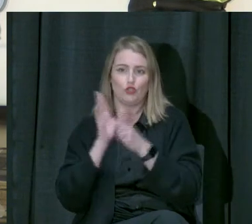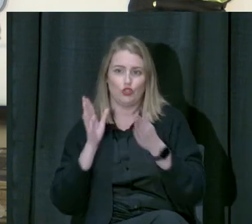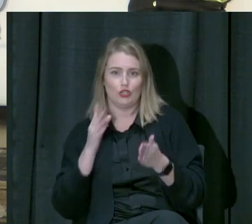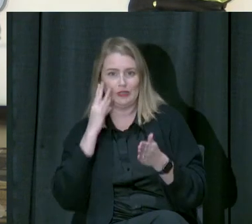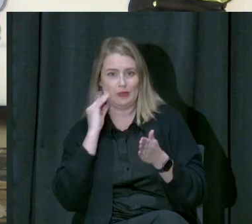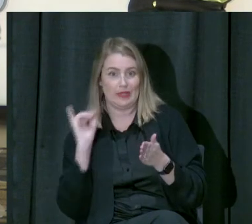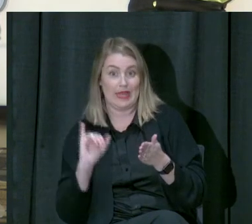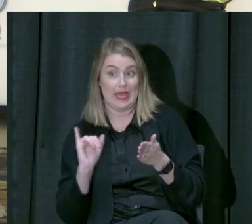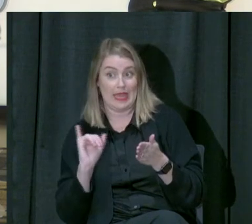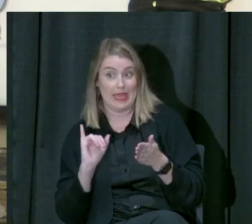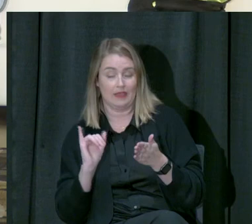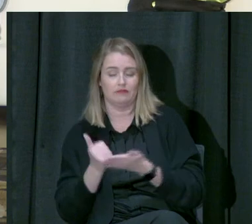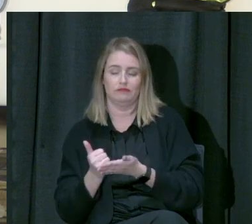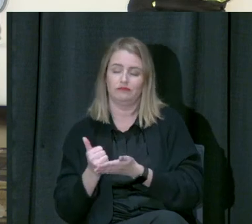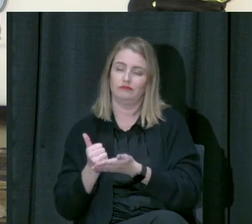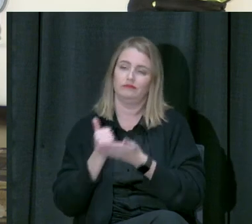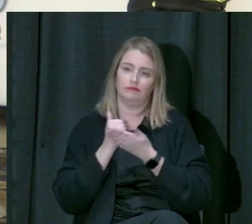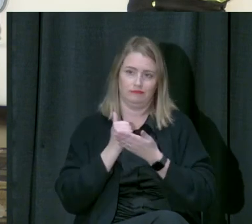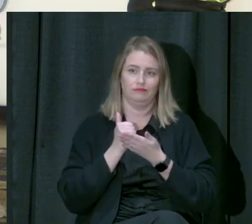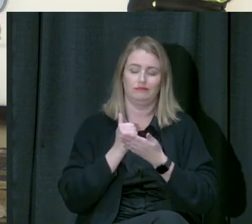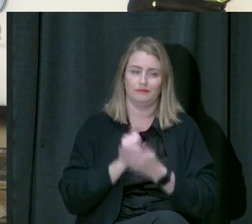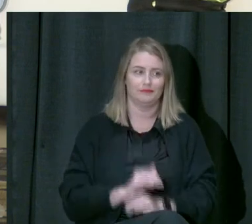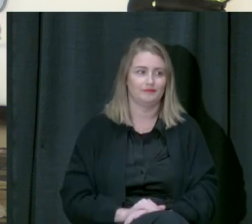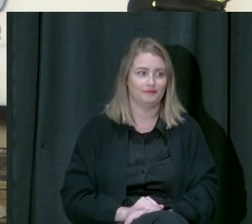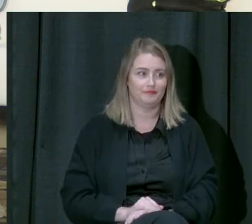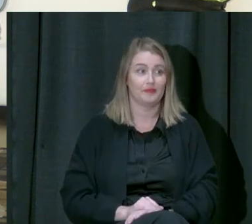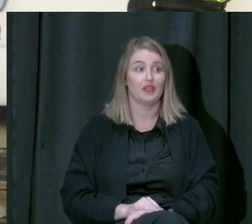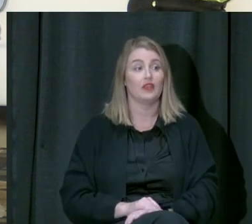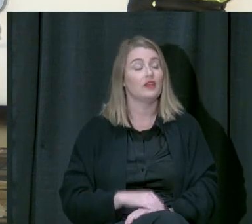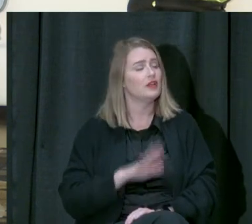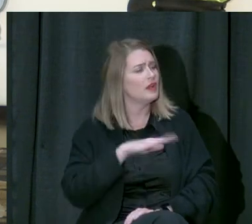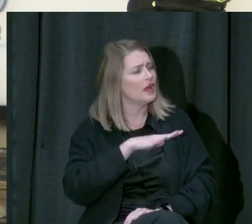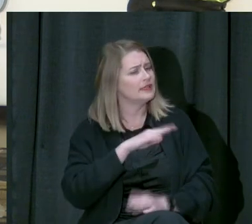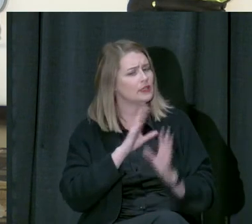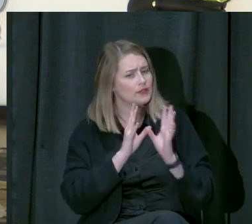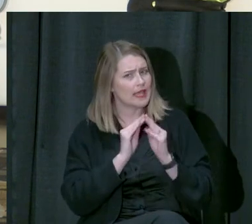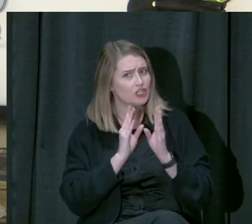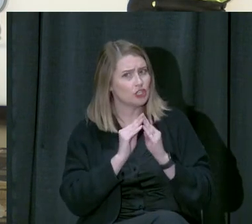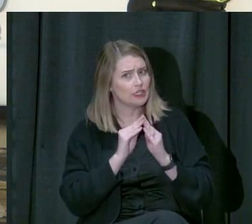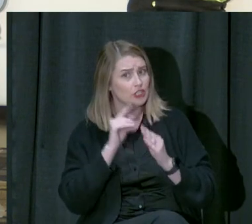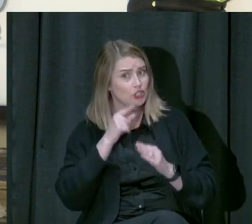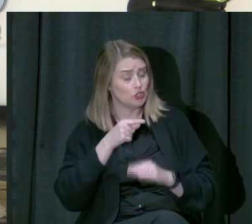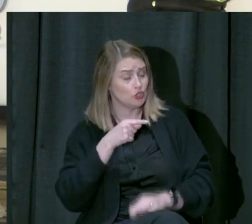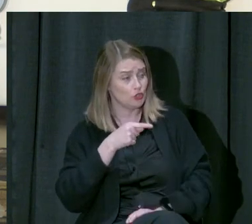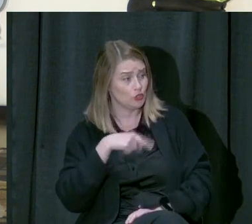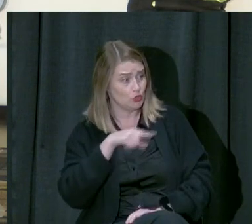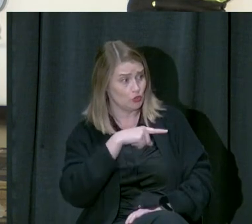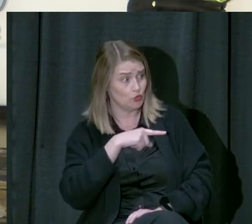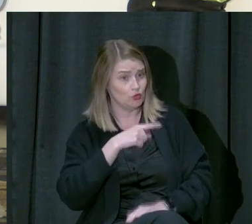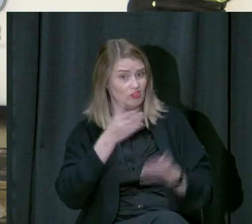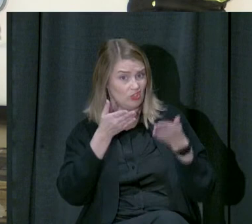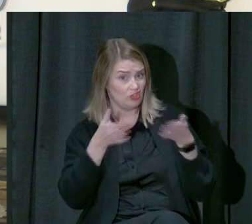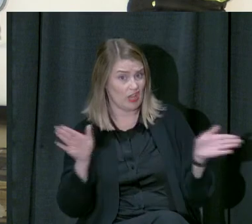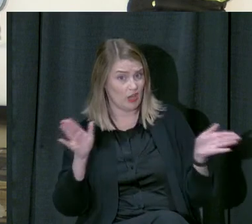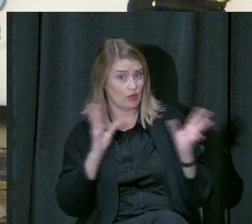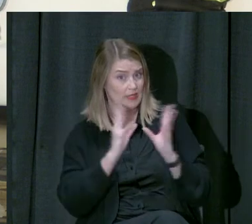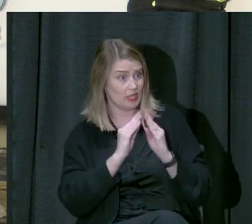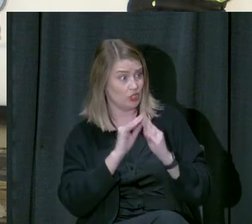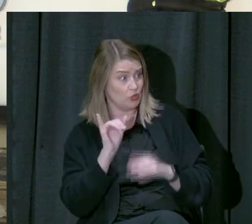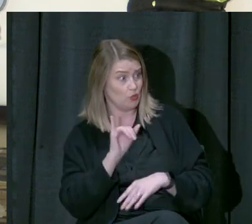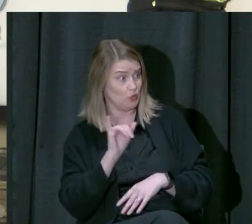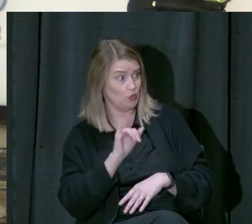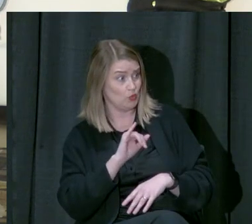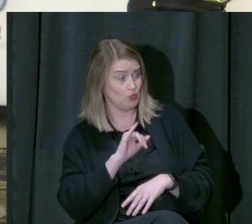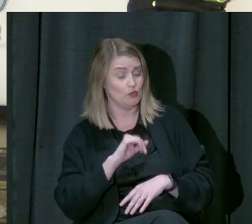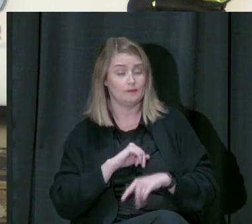is like really helped build the class. Awesome. And how about sessions? Have you done any, or are you doing any general sessions? Yeah, I